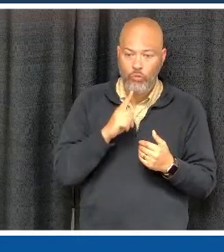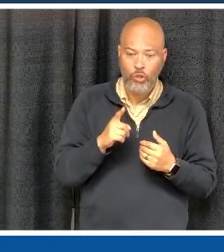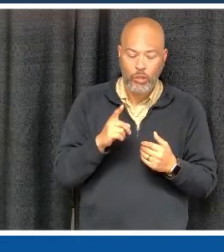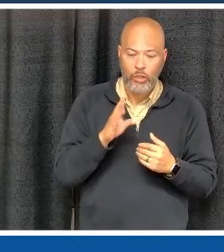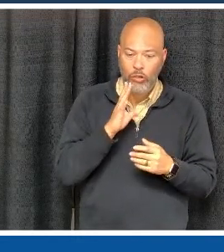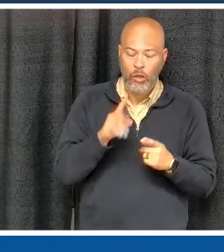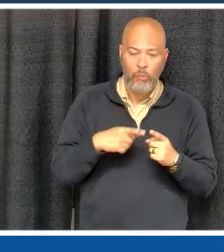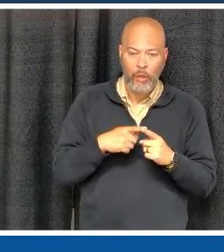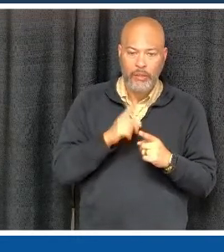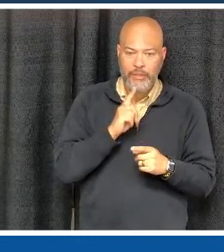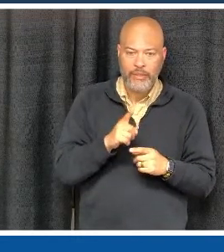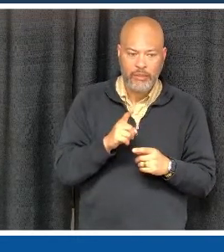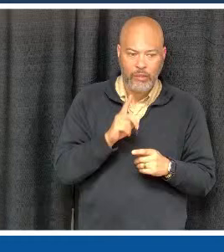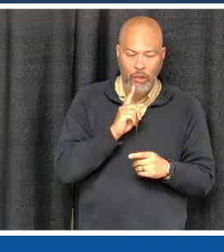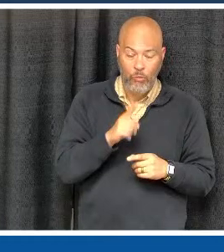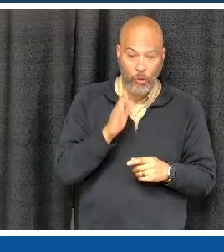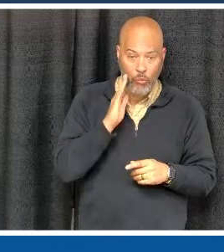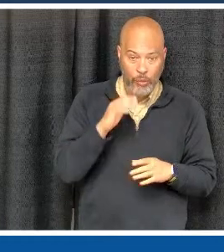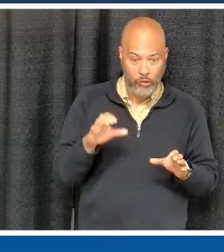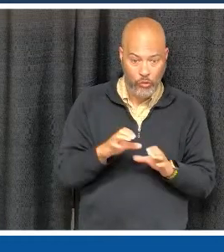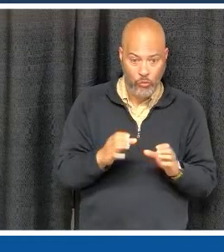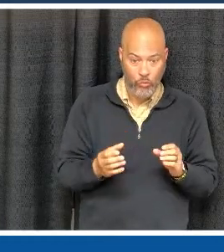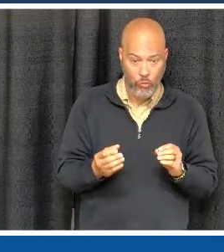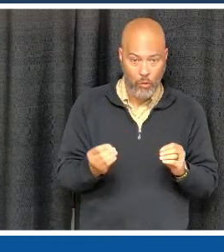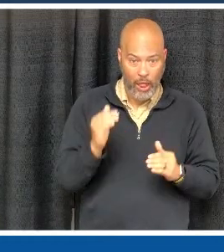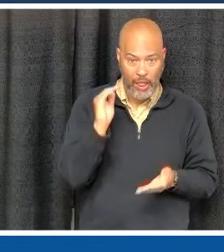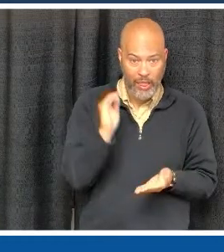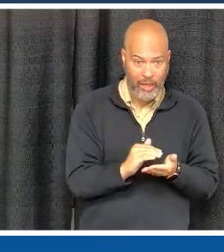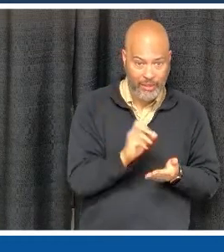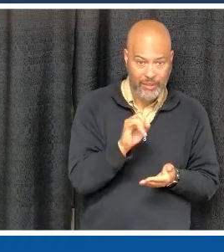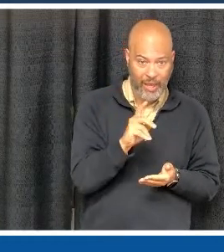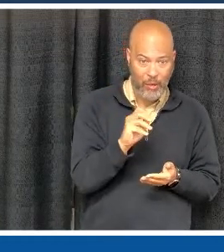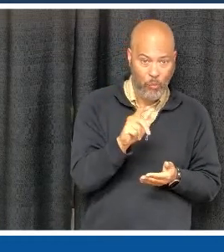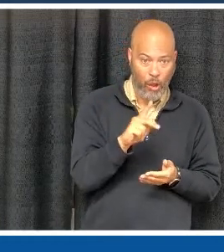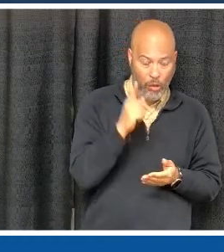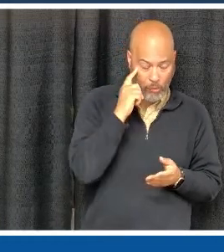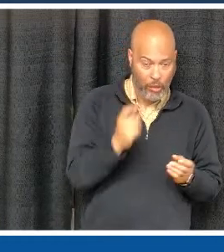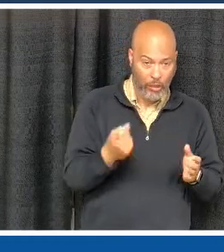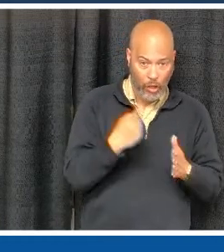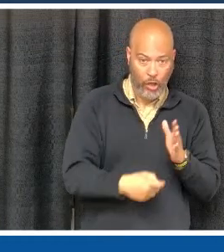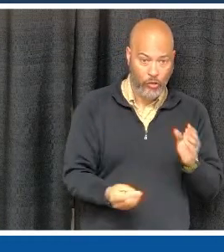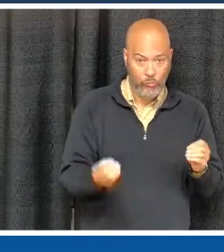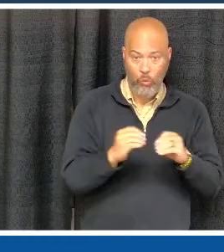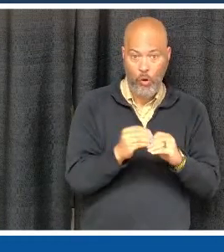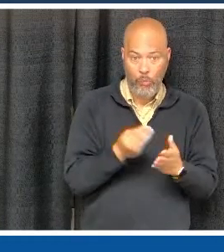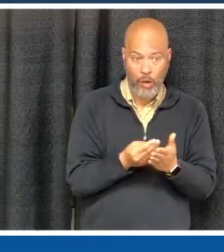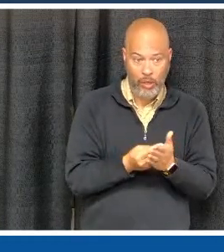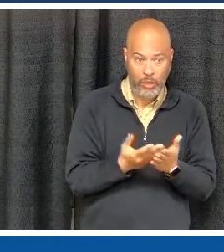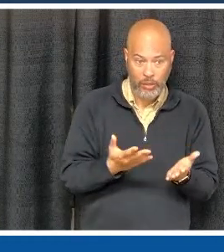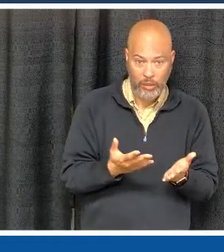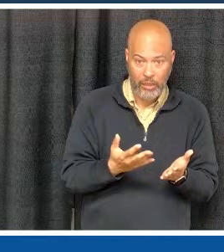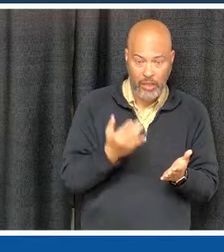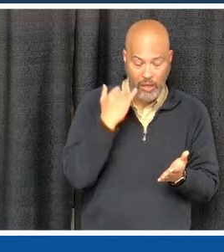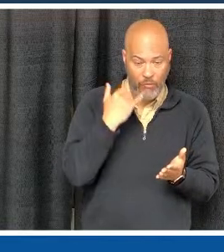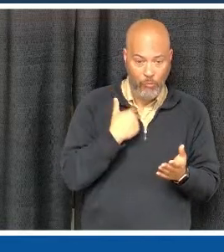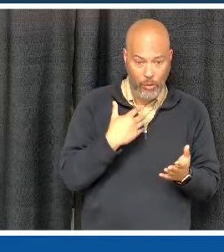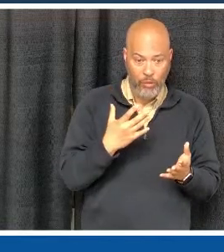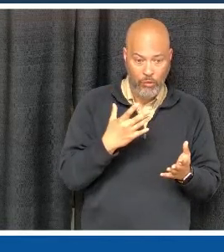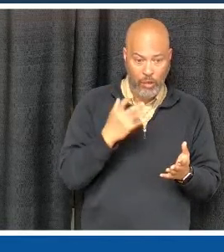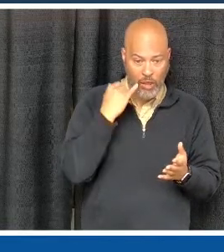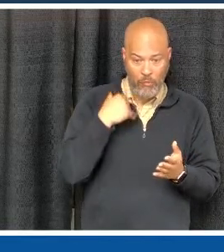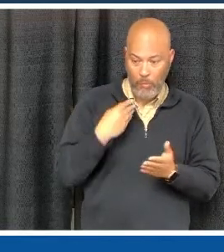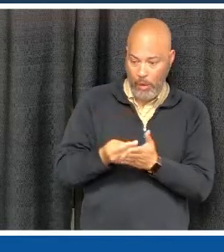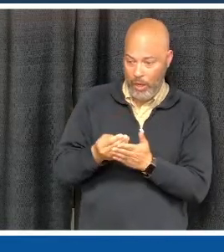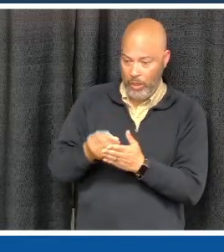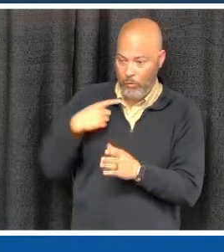to is, are we going to do less sidewalks? Because it's going to cost more money, plain and simple. For the sidewalks that we're going to do, it's going to cost